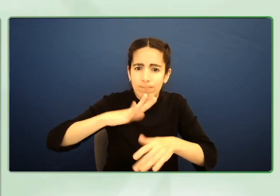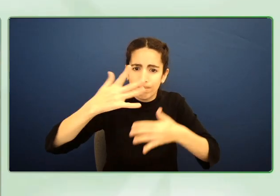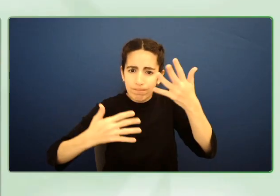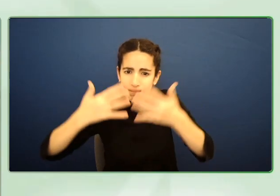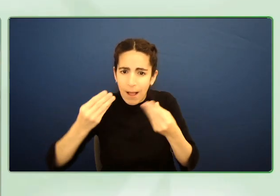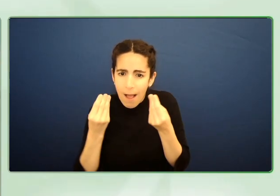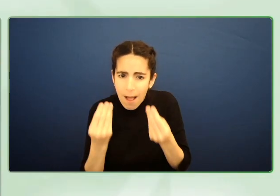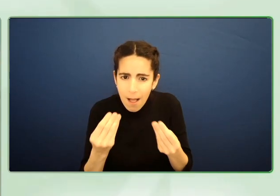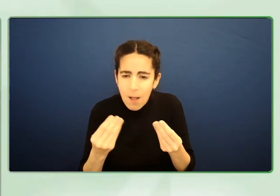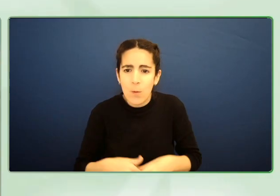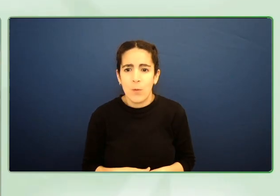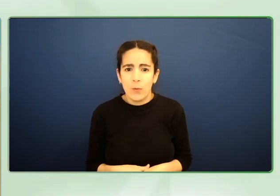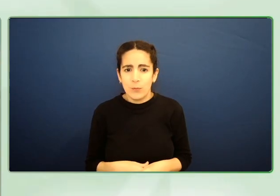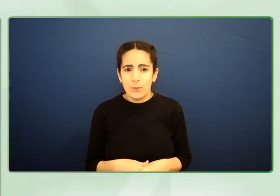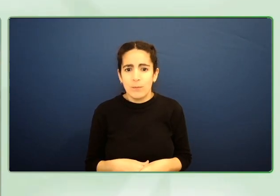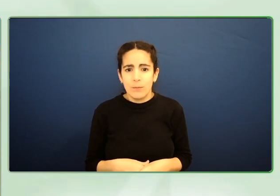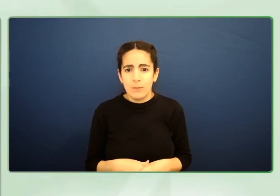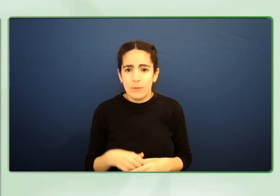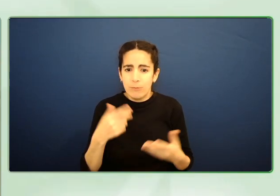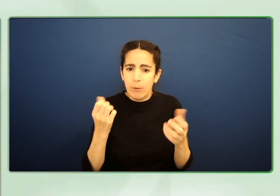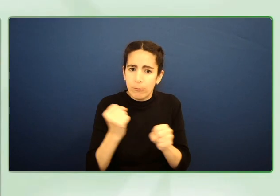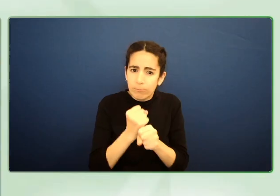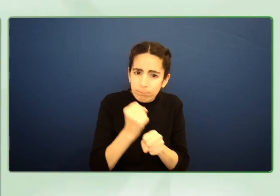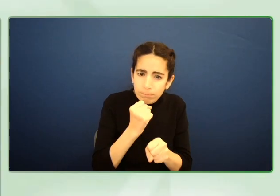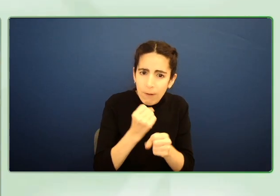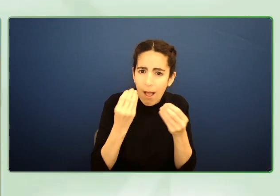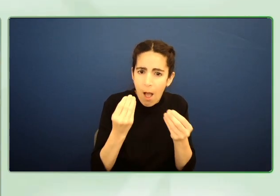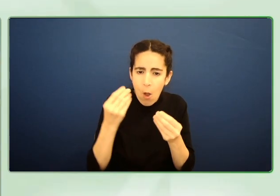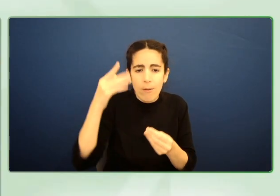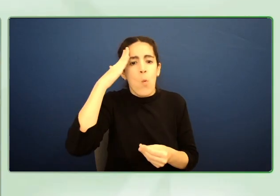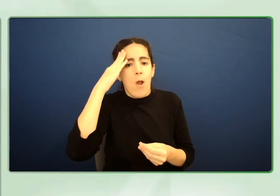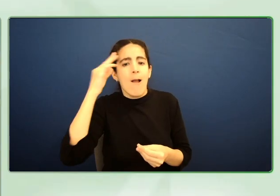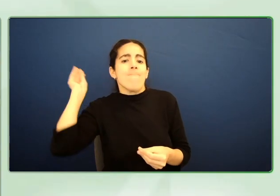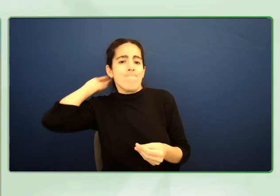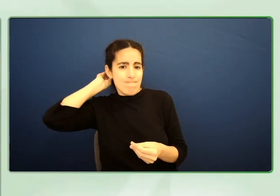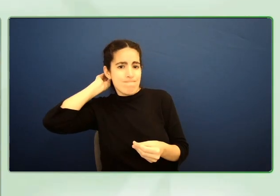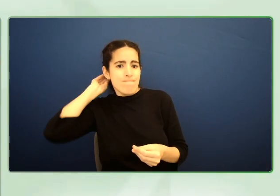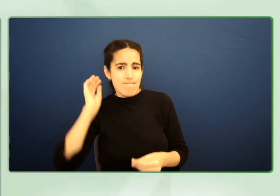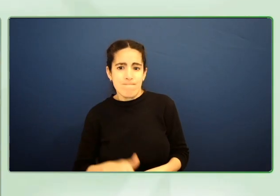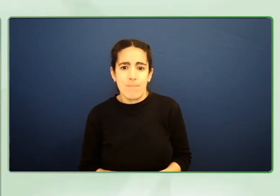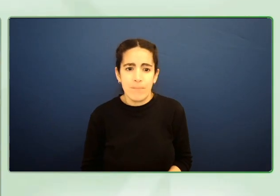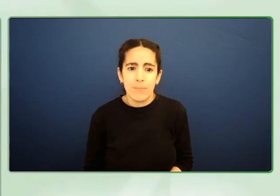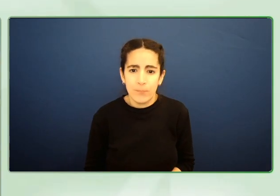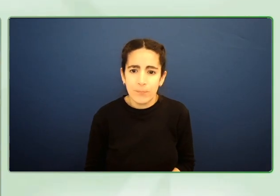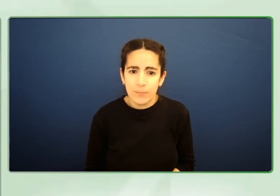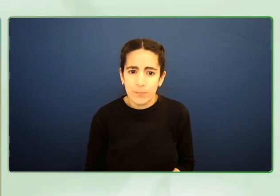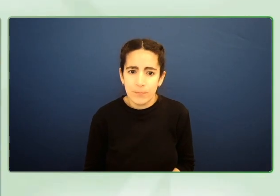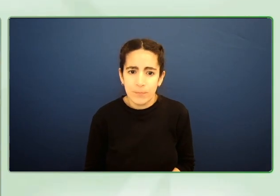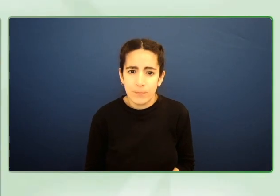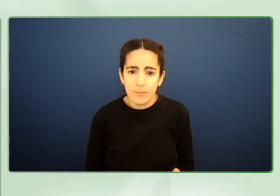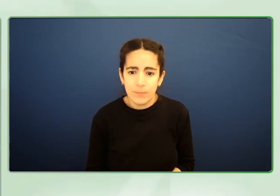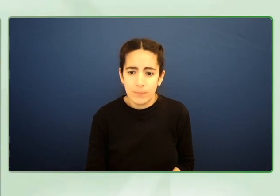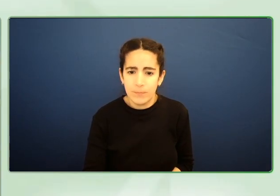them? So Windows key N, open up your notifications. You'll see a lovely Pomodoro timer right there in every computer in the world. Okay, next